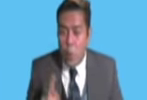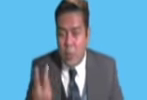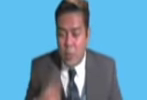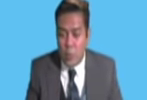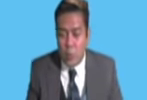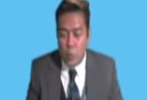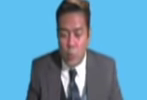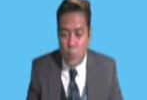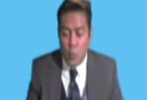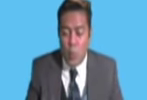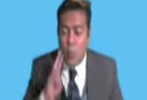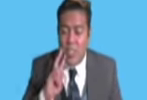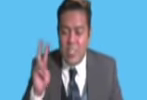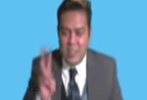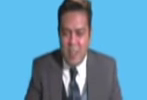the